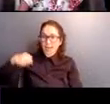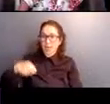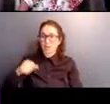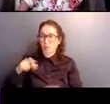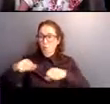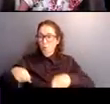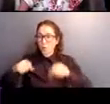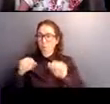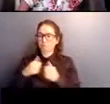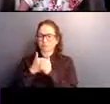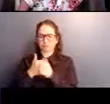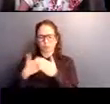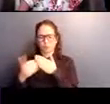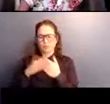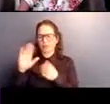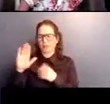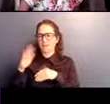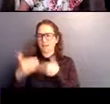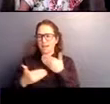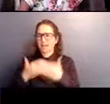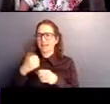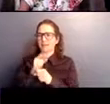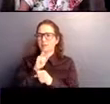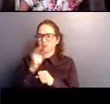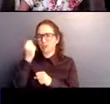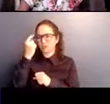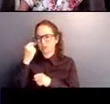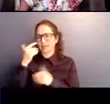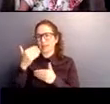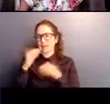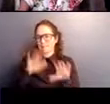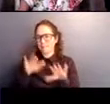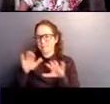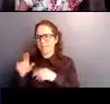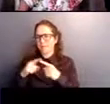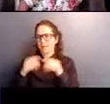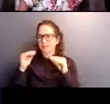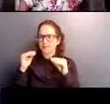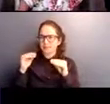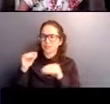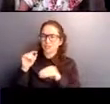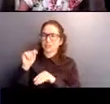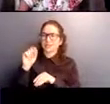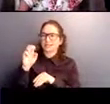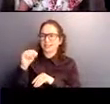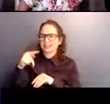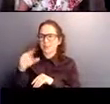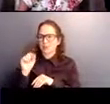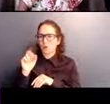at their pace as long as I can see that they understand the steady beat when I'm teaching tempo or time